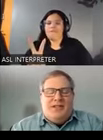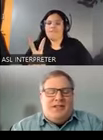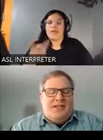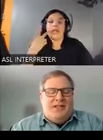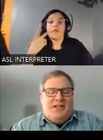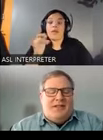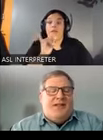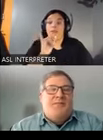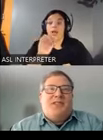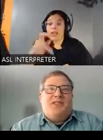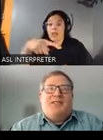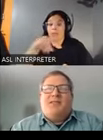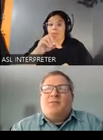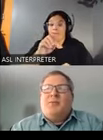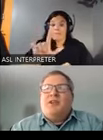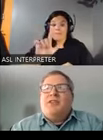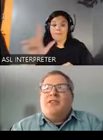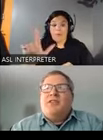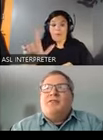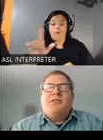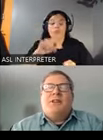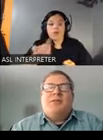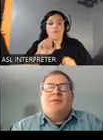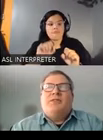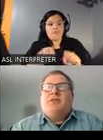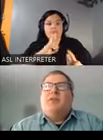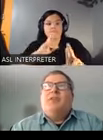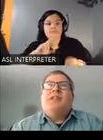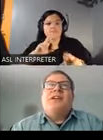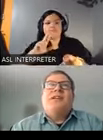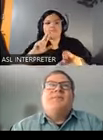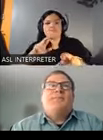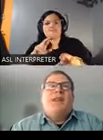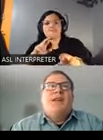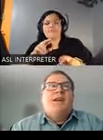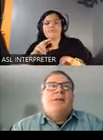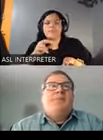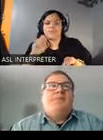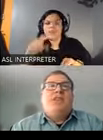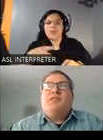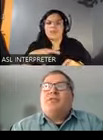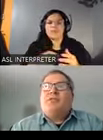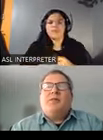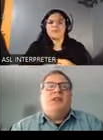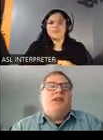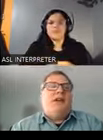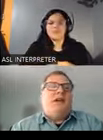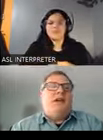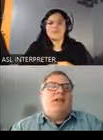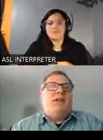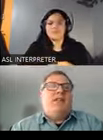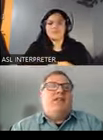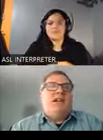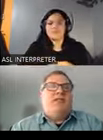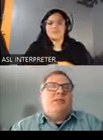what the participants in this webinar think the future climate in Puerto Rico will look like. So there should be